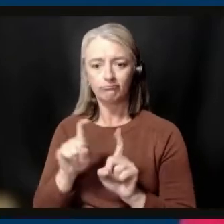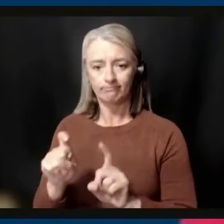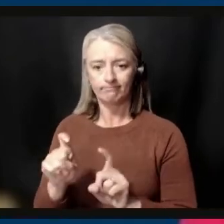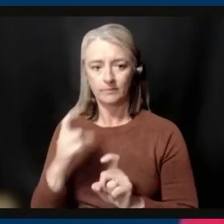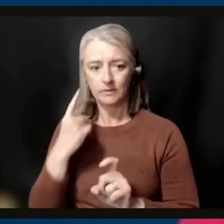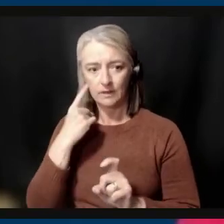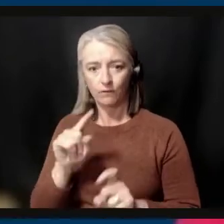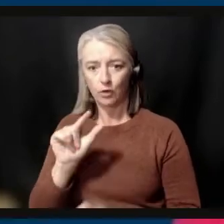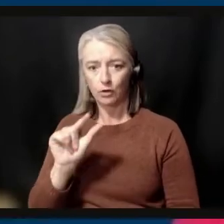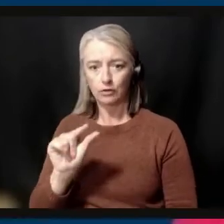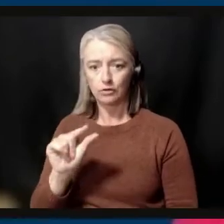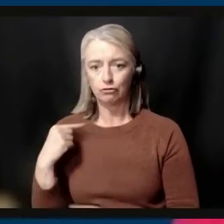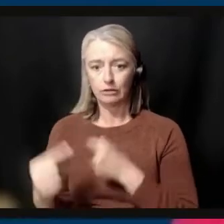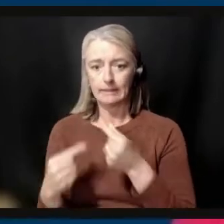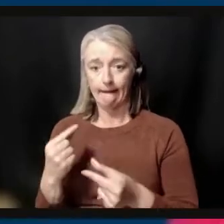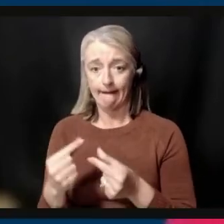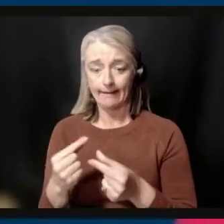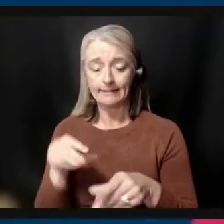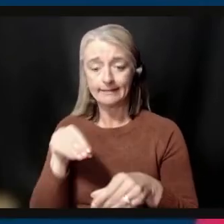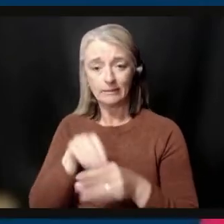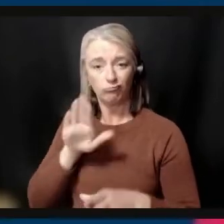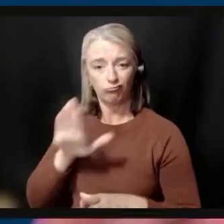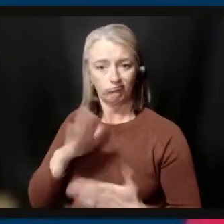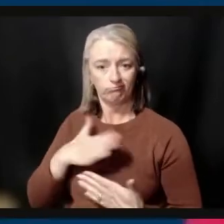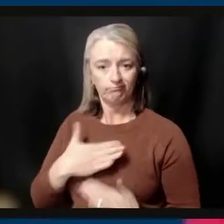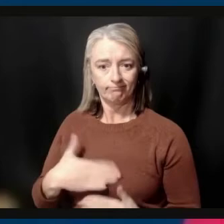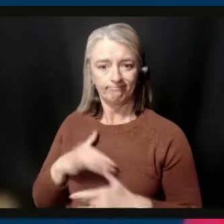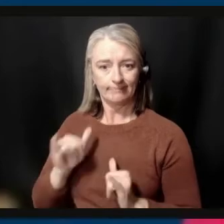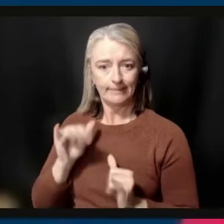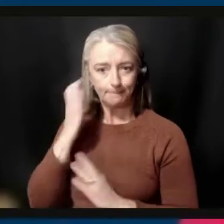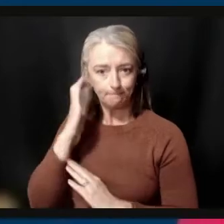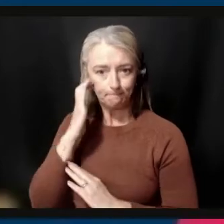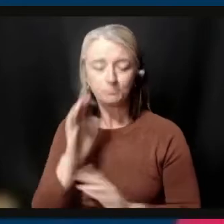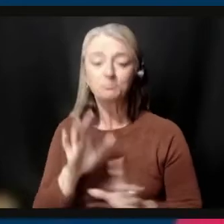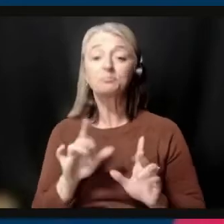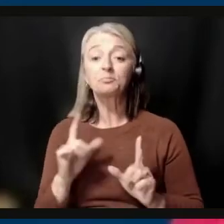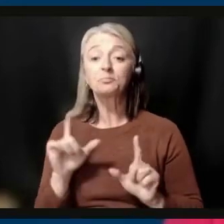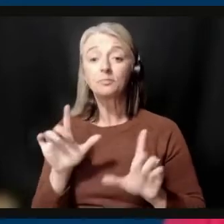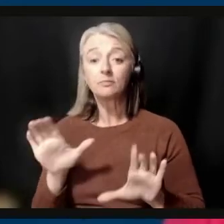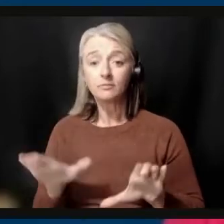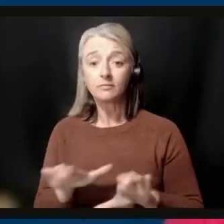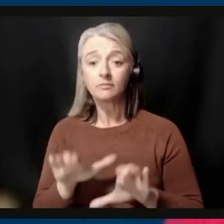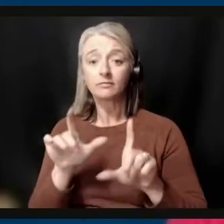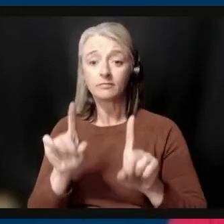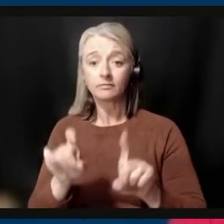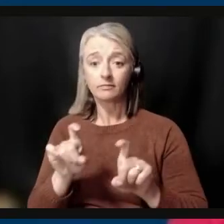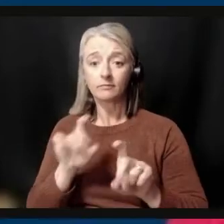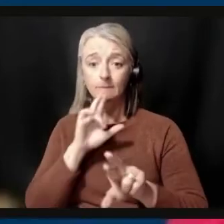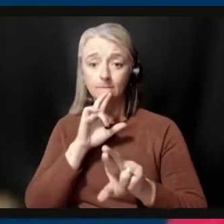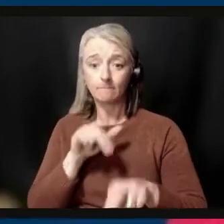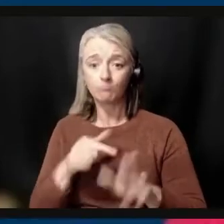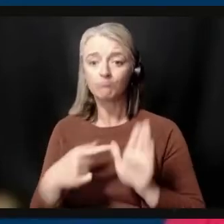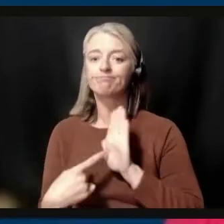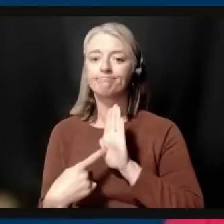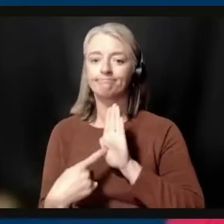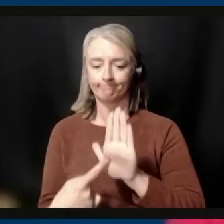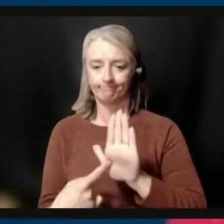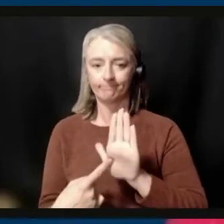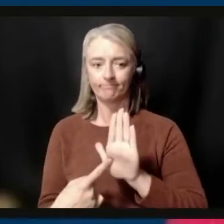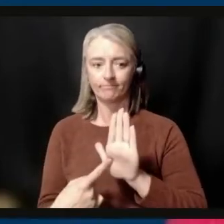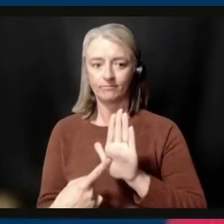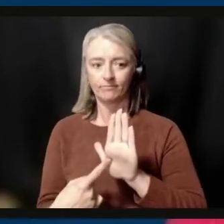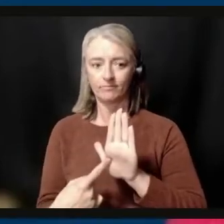genetic mutation that she found out she had. So when I got my genetic test results back, it did show that it